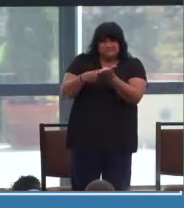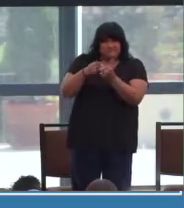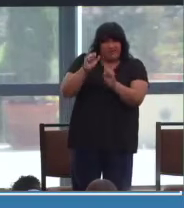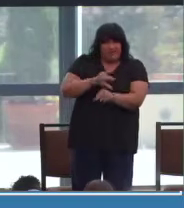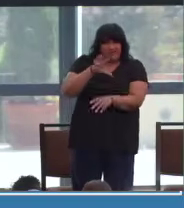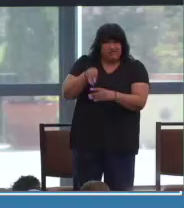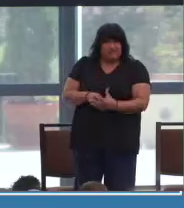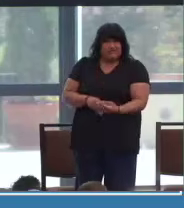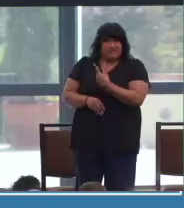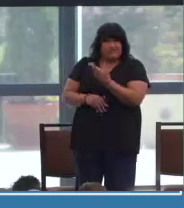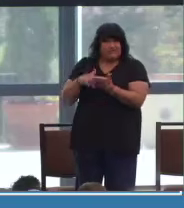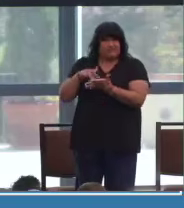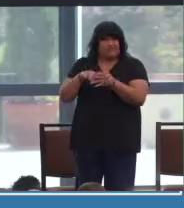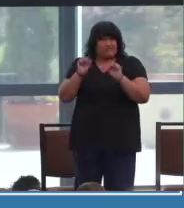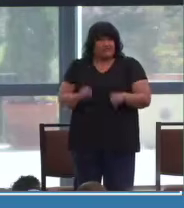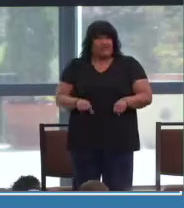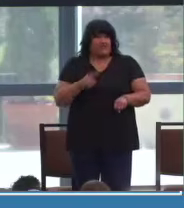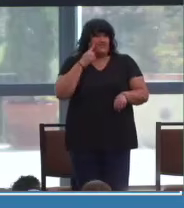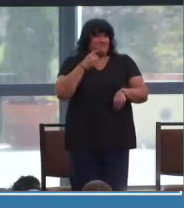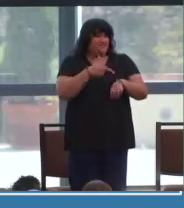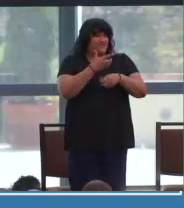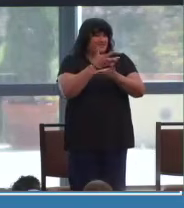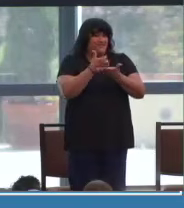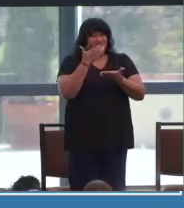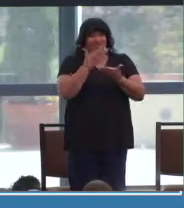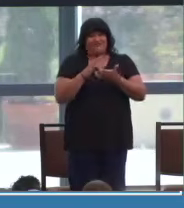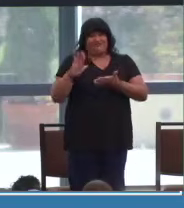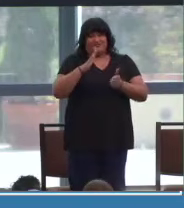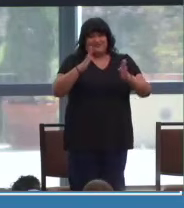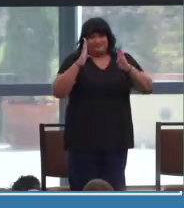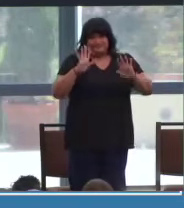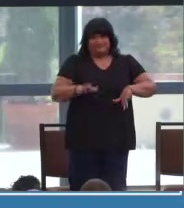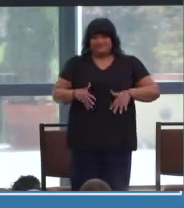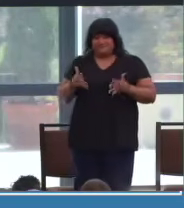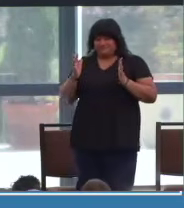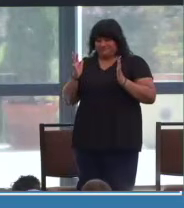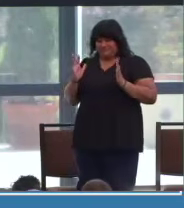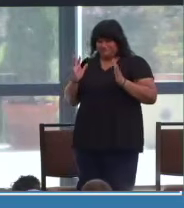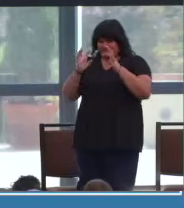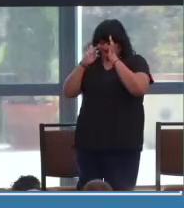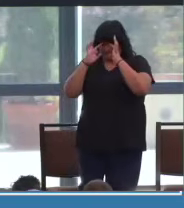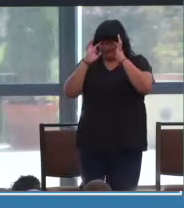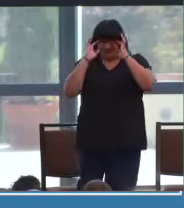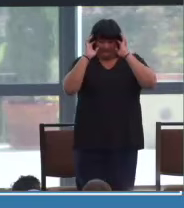possibly explore. And I think my time is up, and thank you for your attention.